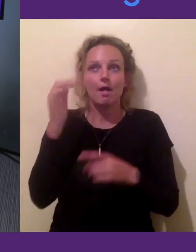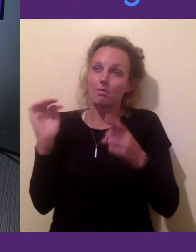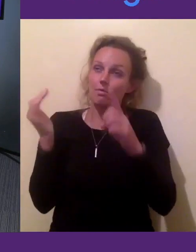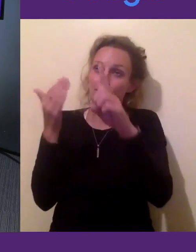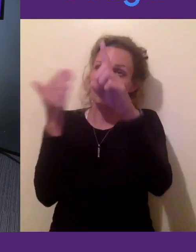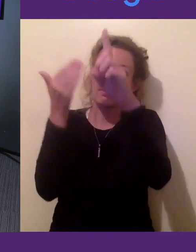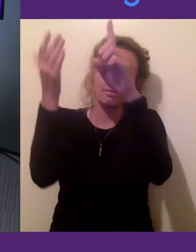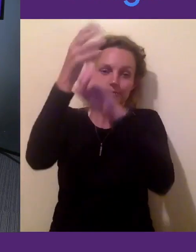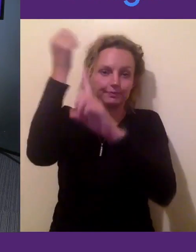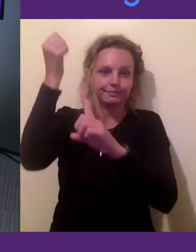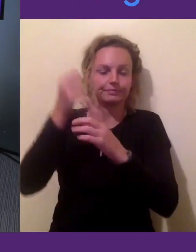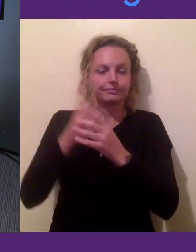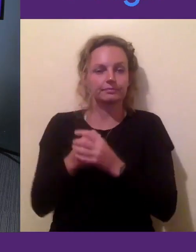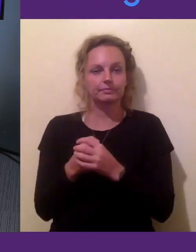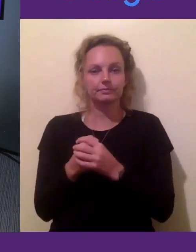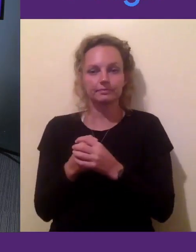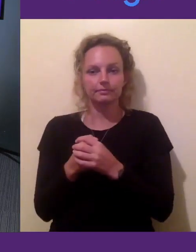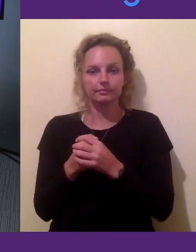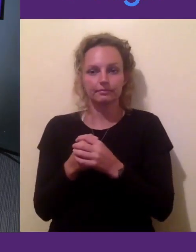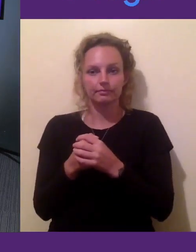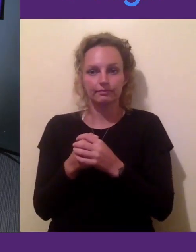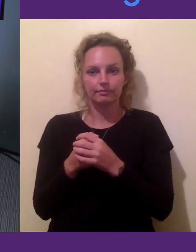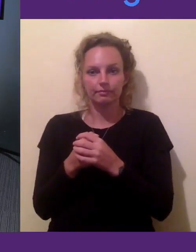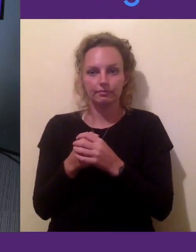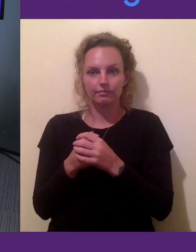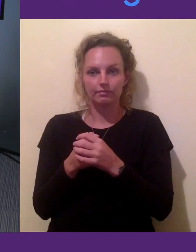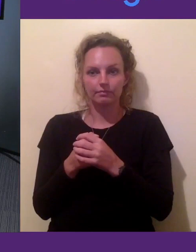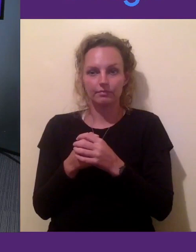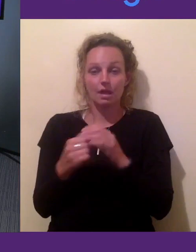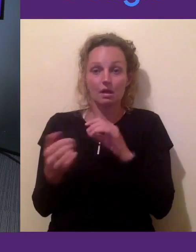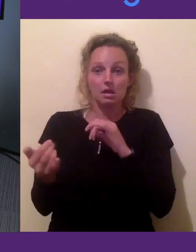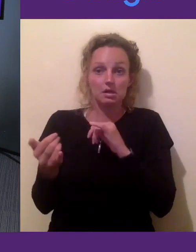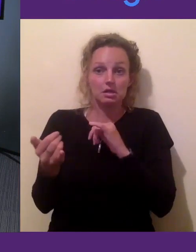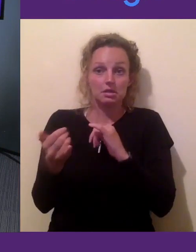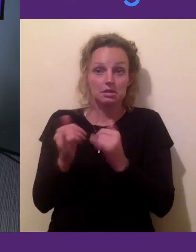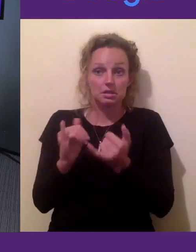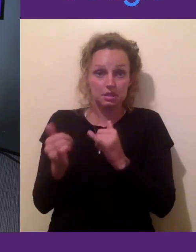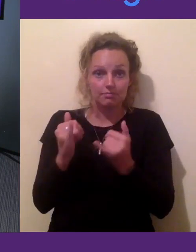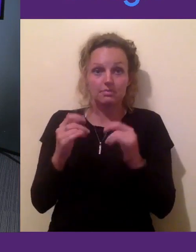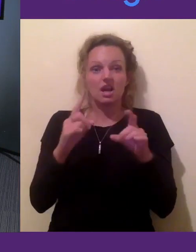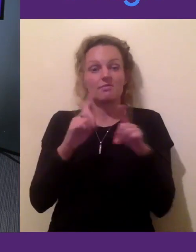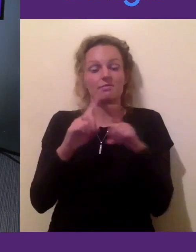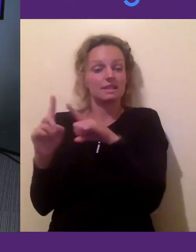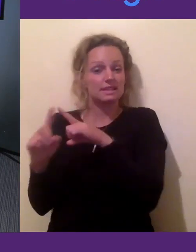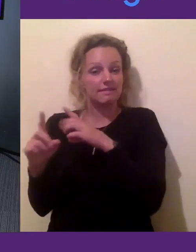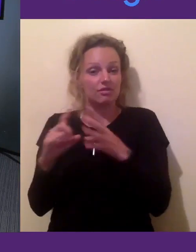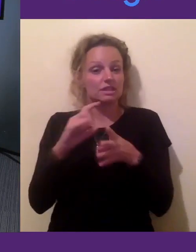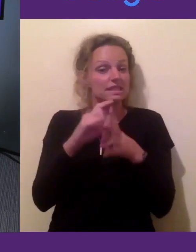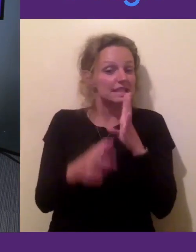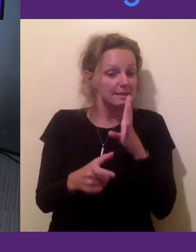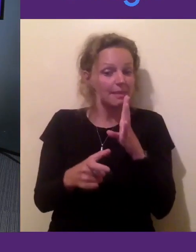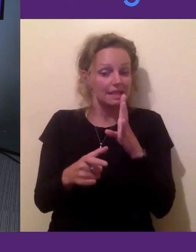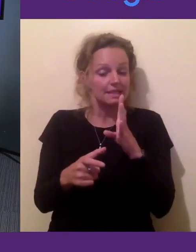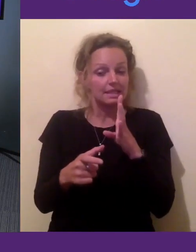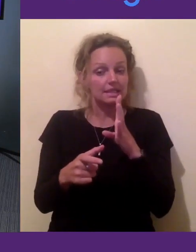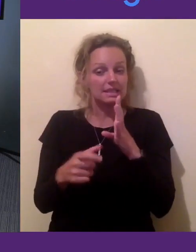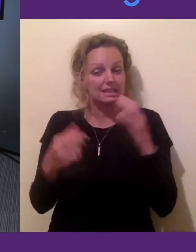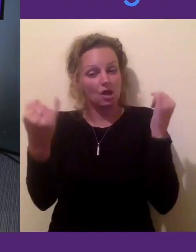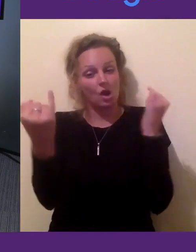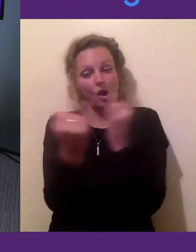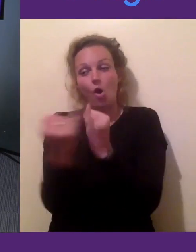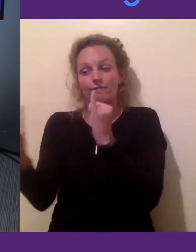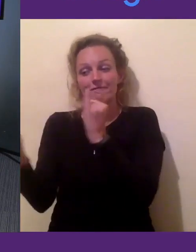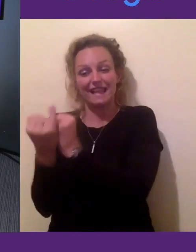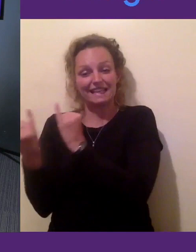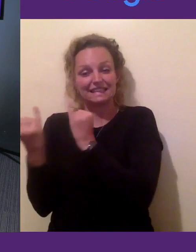sometimes different disabilities may sort of compete or conflict with each other. So on the one hand, if you get it